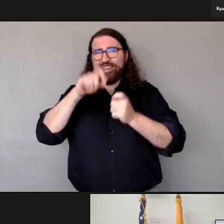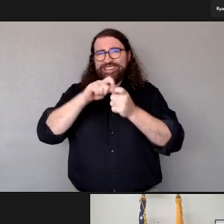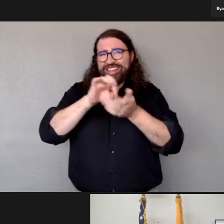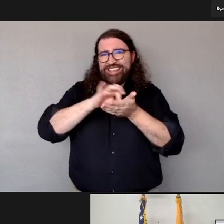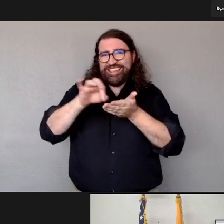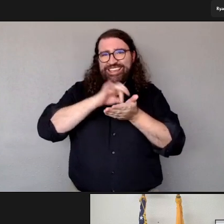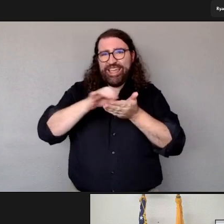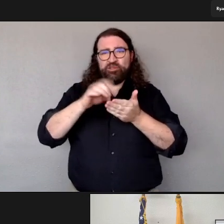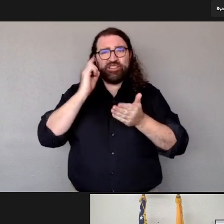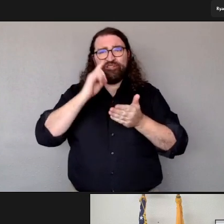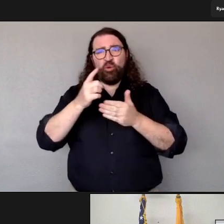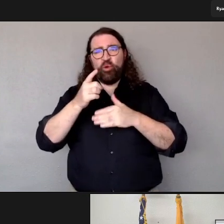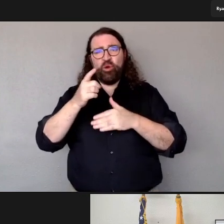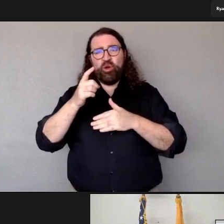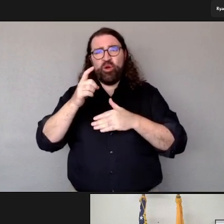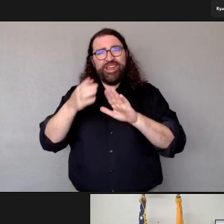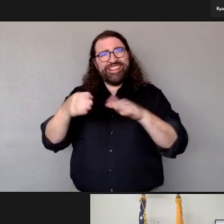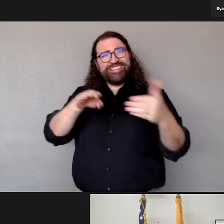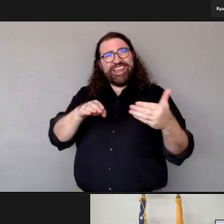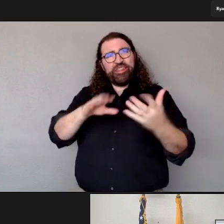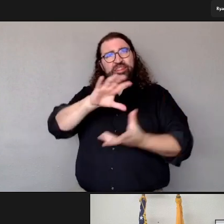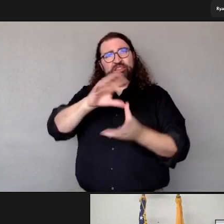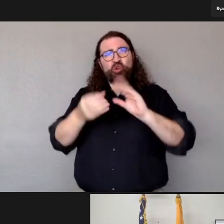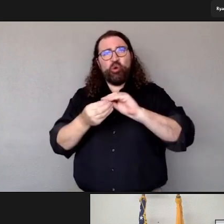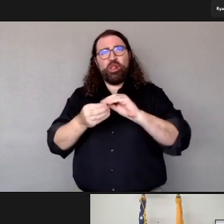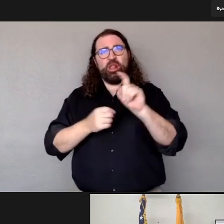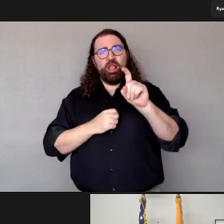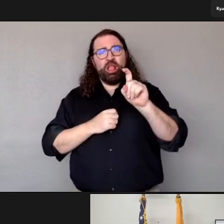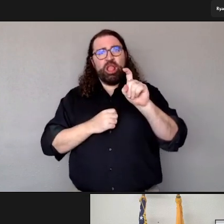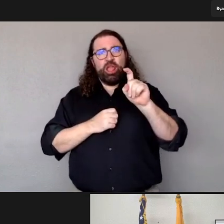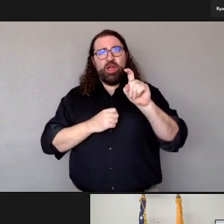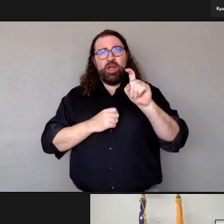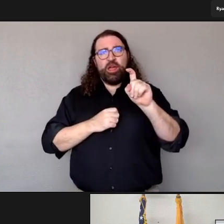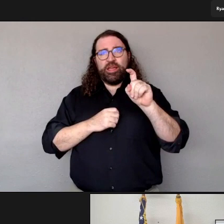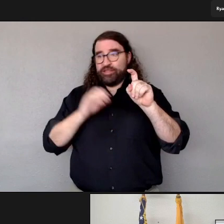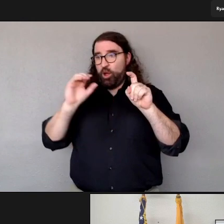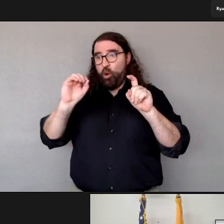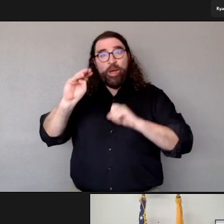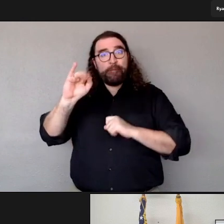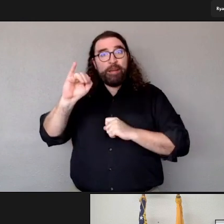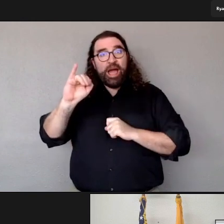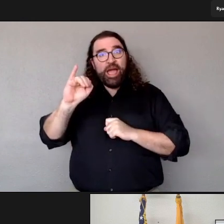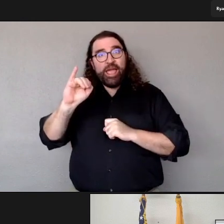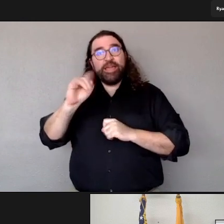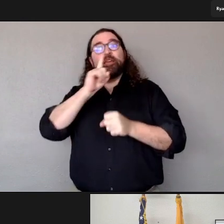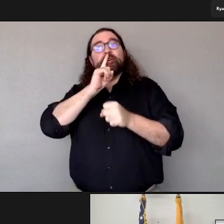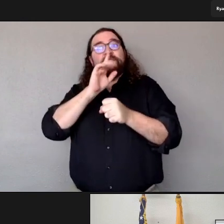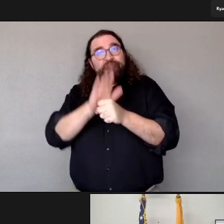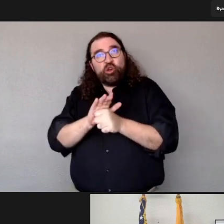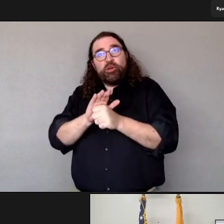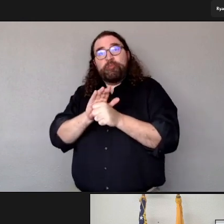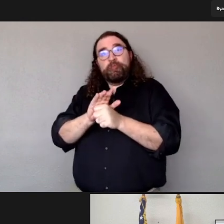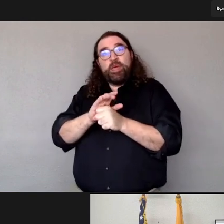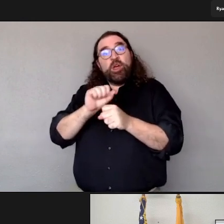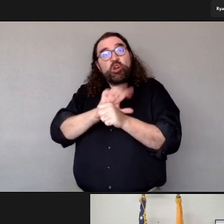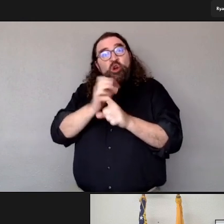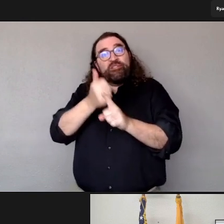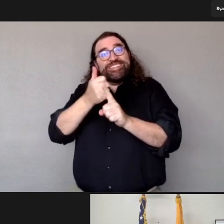on those daily death totals? I mean, is that OMI confirmed that they died of COVID, or if someone's